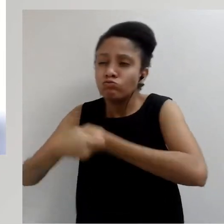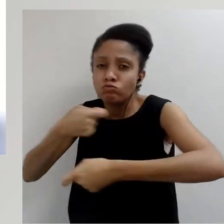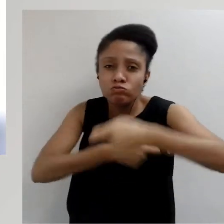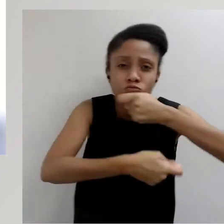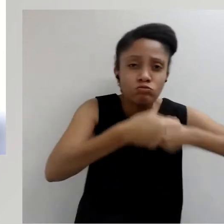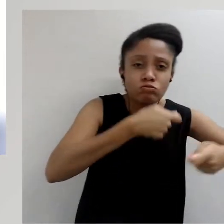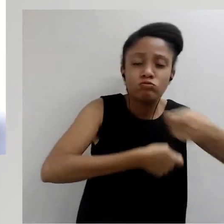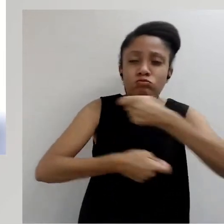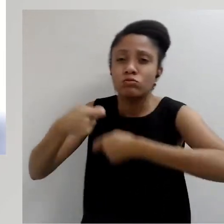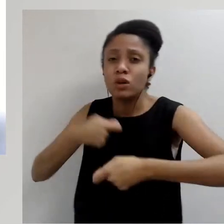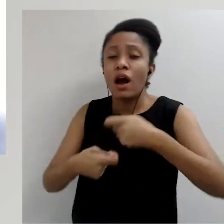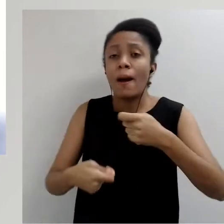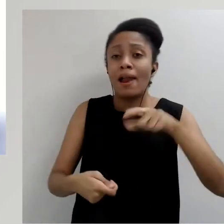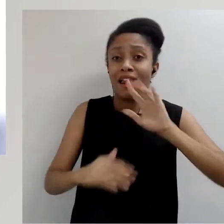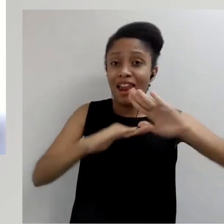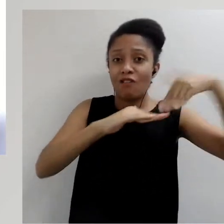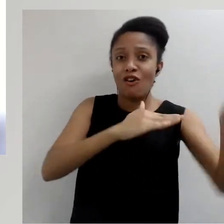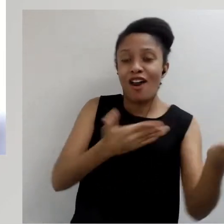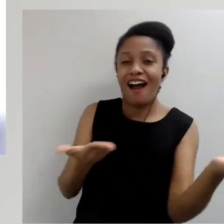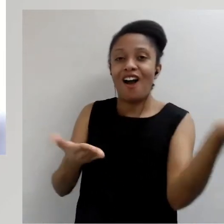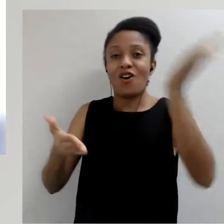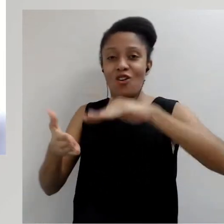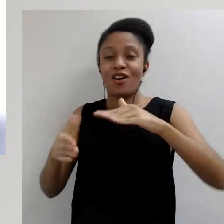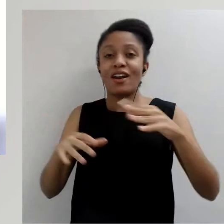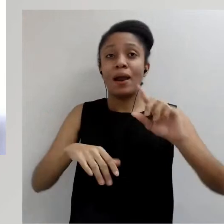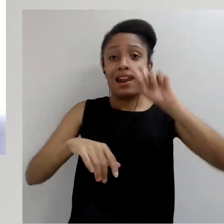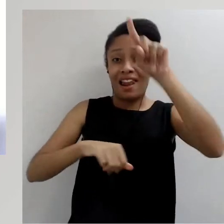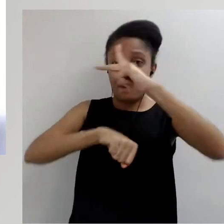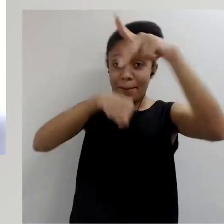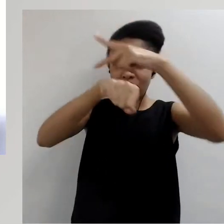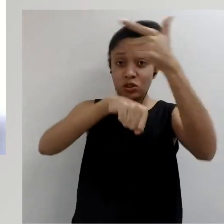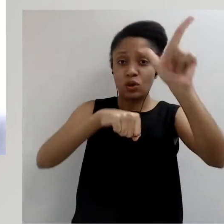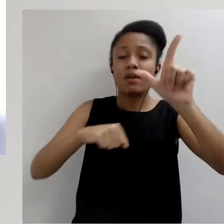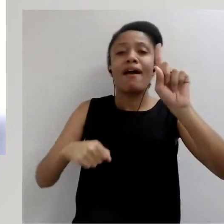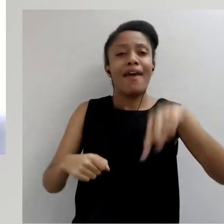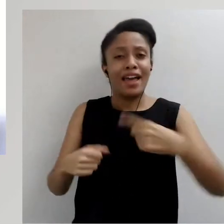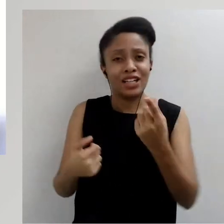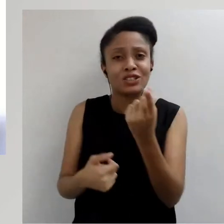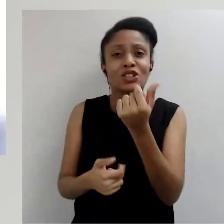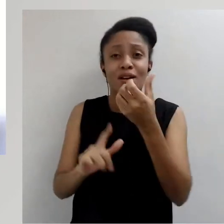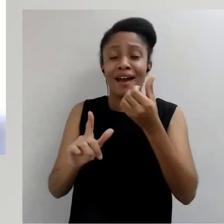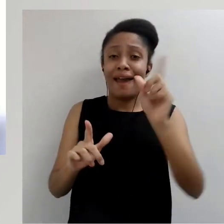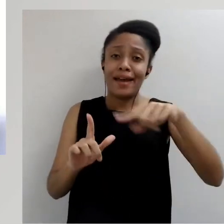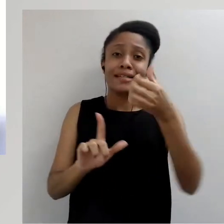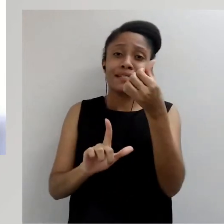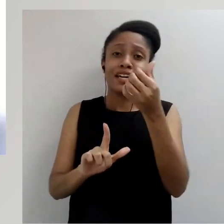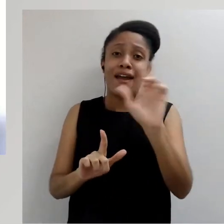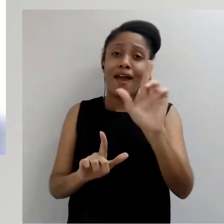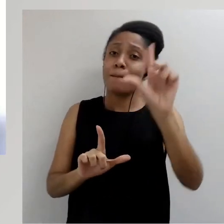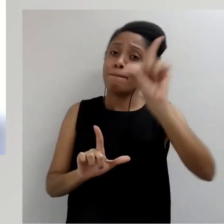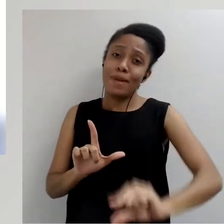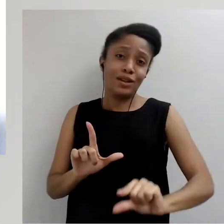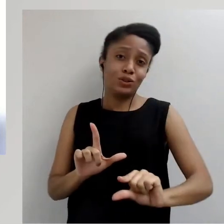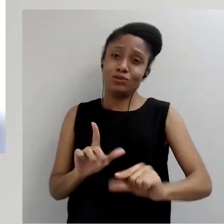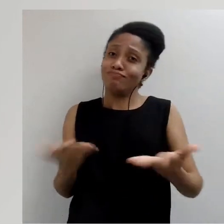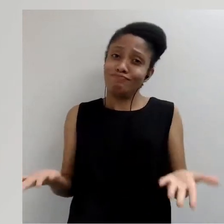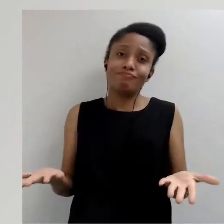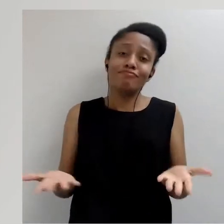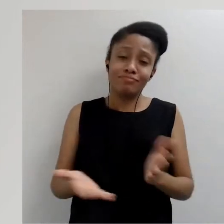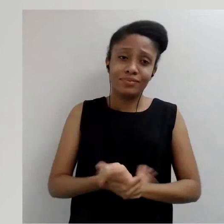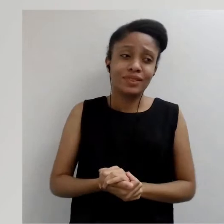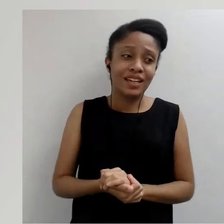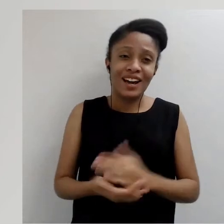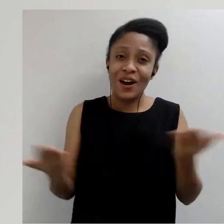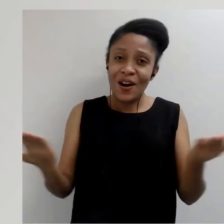fact, everything that we have abroad here, even if our money is not that